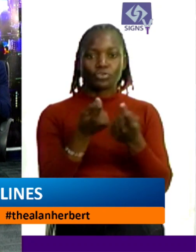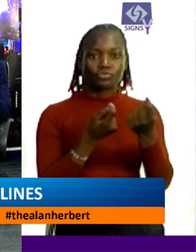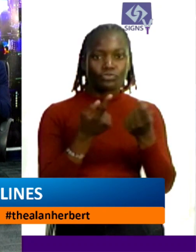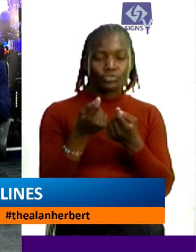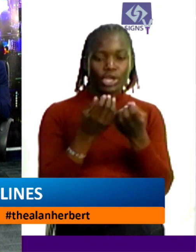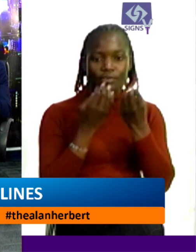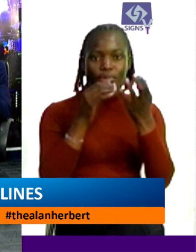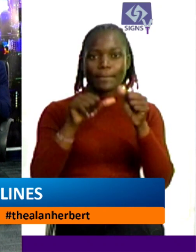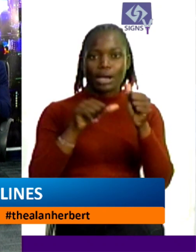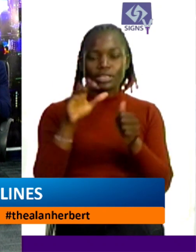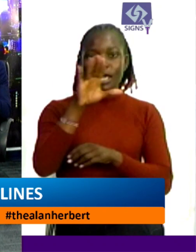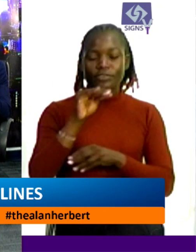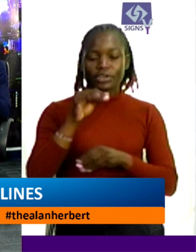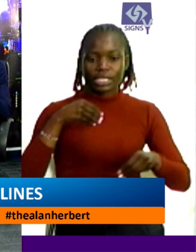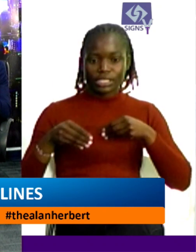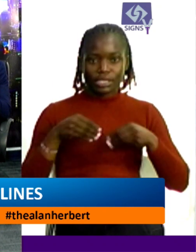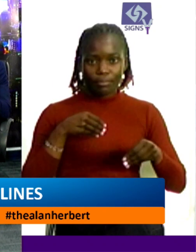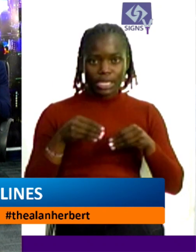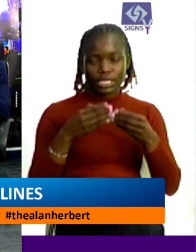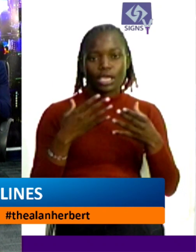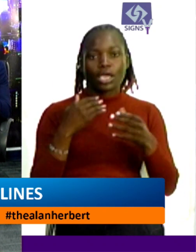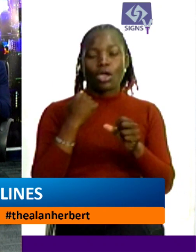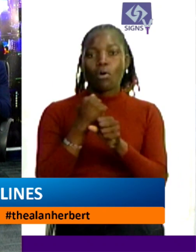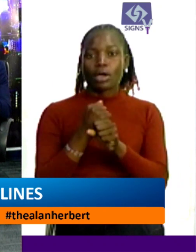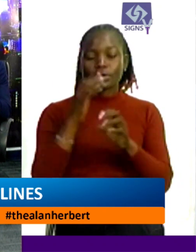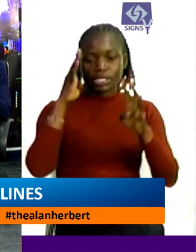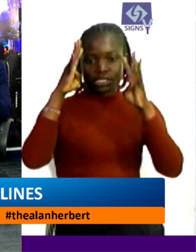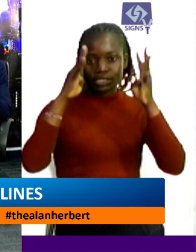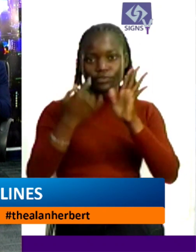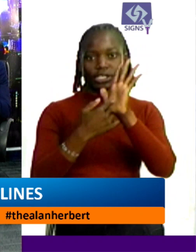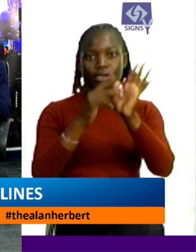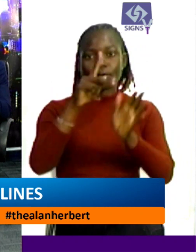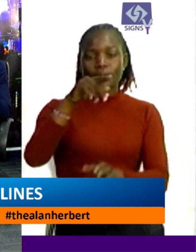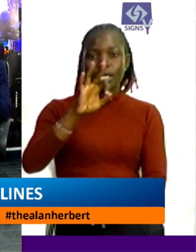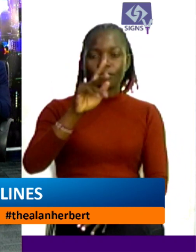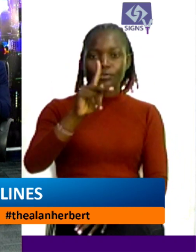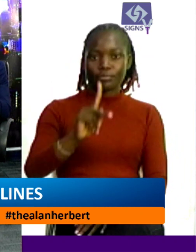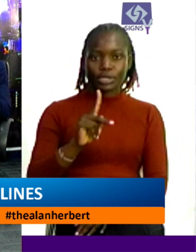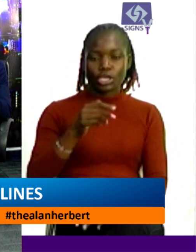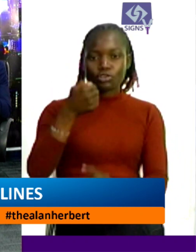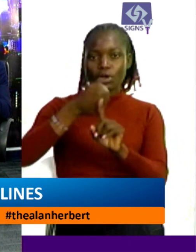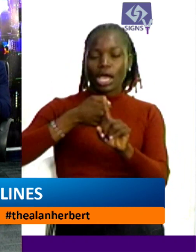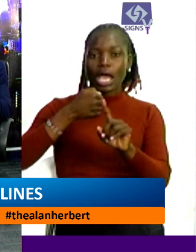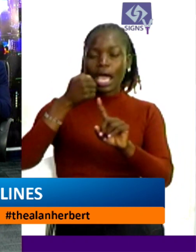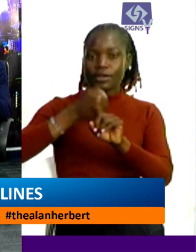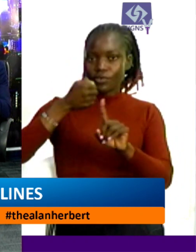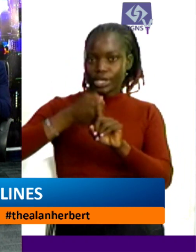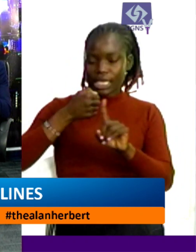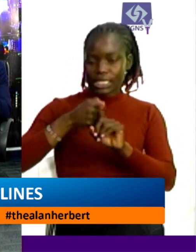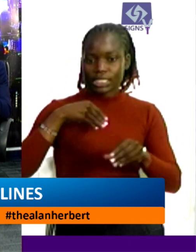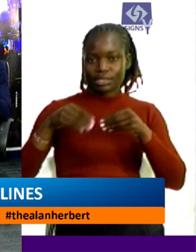Africa Disability Forum collaborates with initiatives such as the PFP to propel disability work on the African